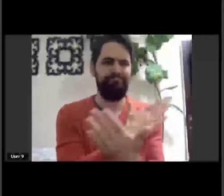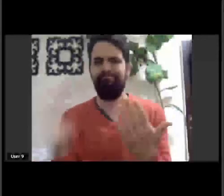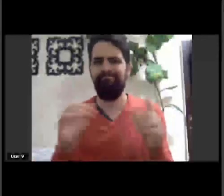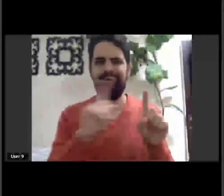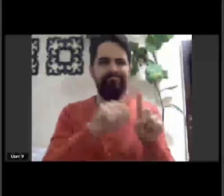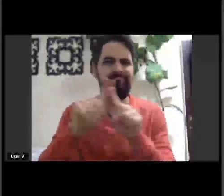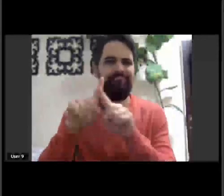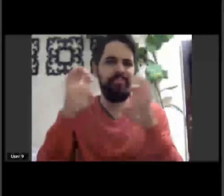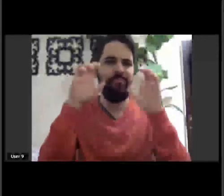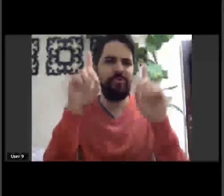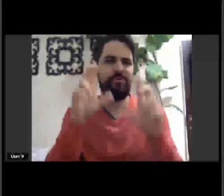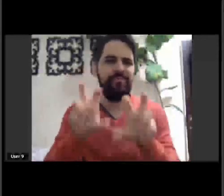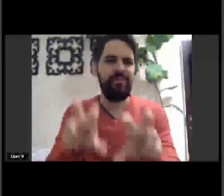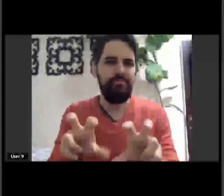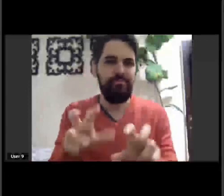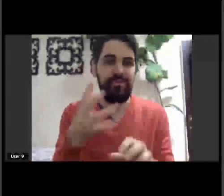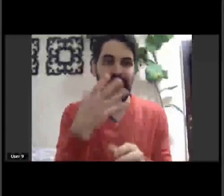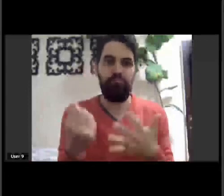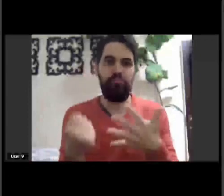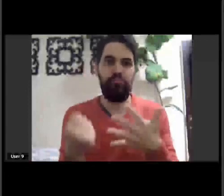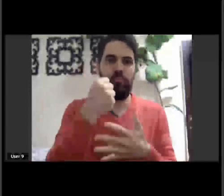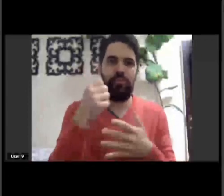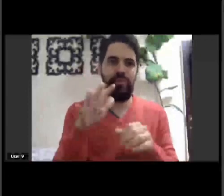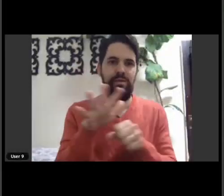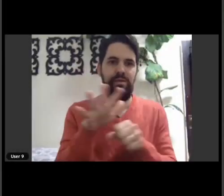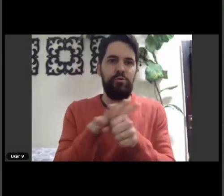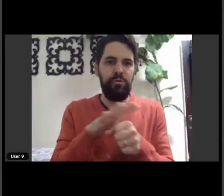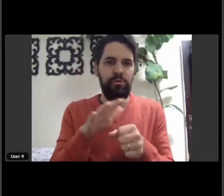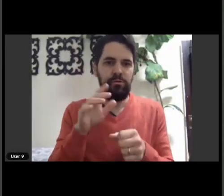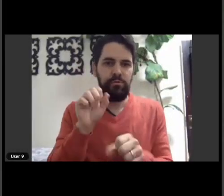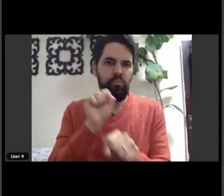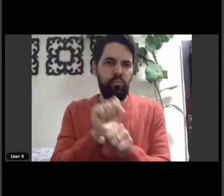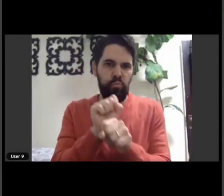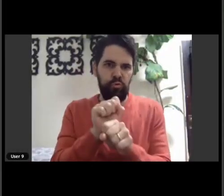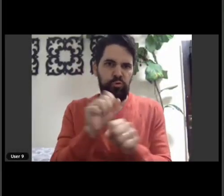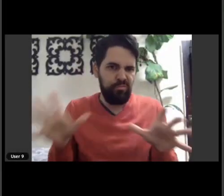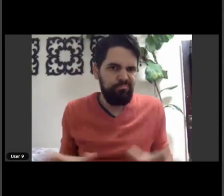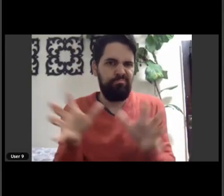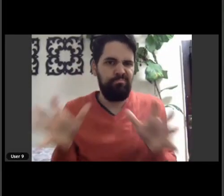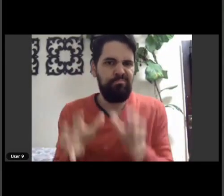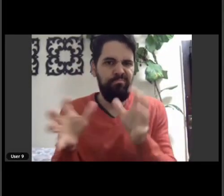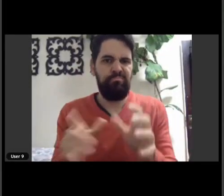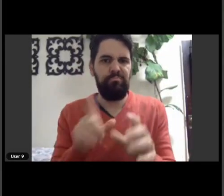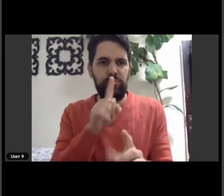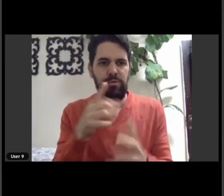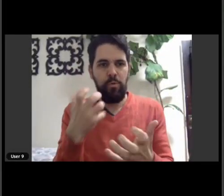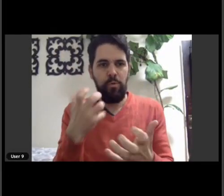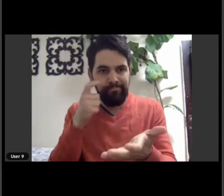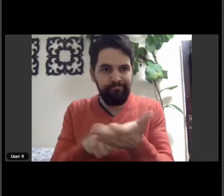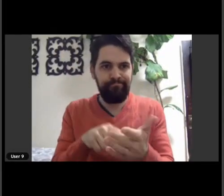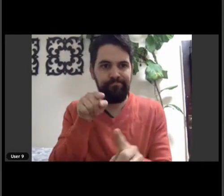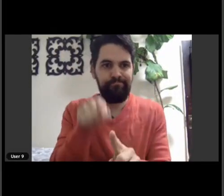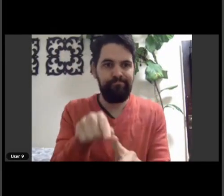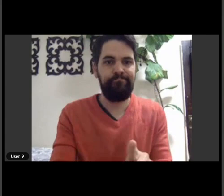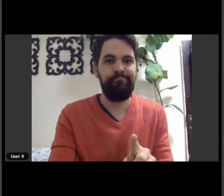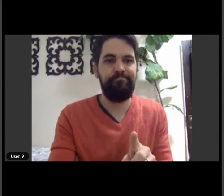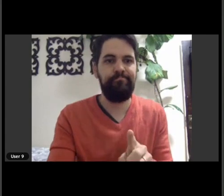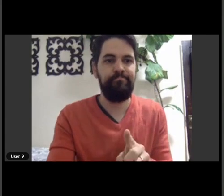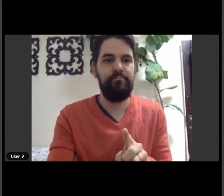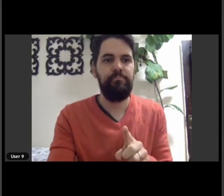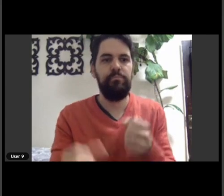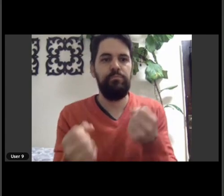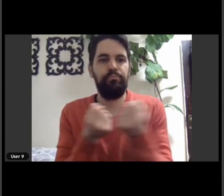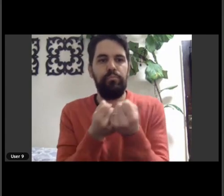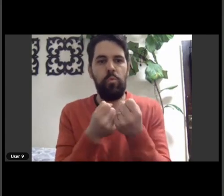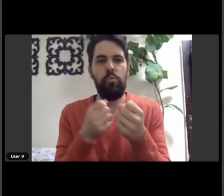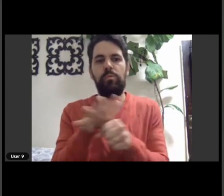commitment to safety and equity and quality within all of our education programming, within our priority areas,